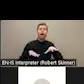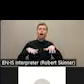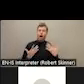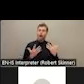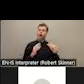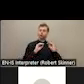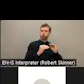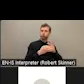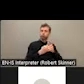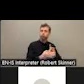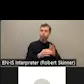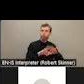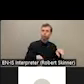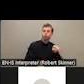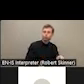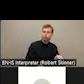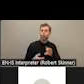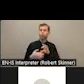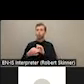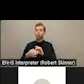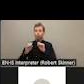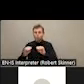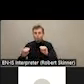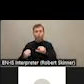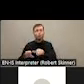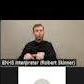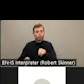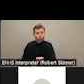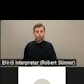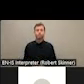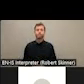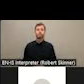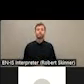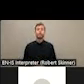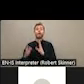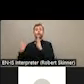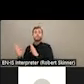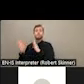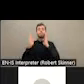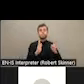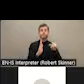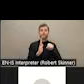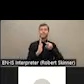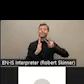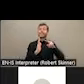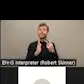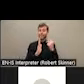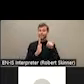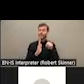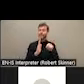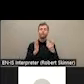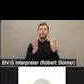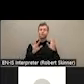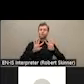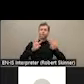panel discussion. So in the panel discussion, I will be posing some questions to various different